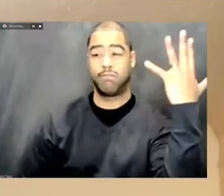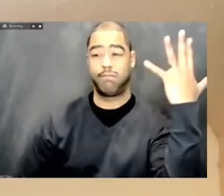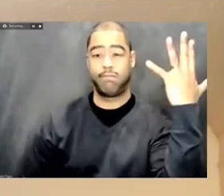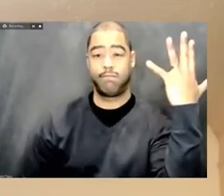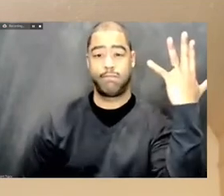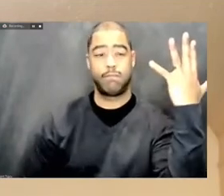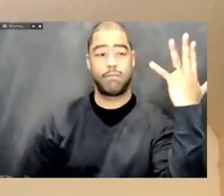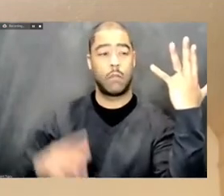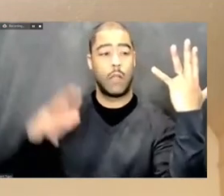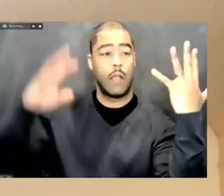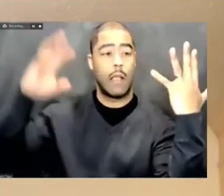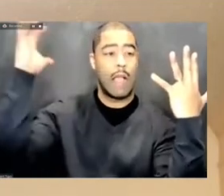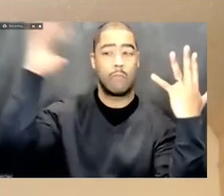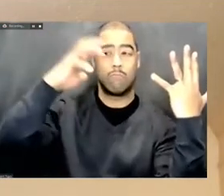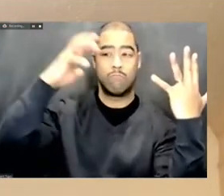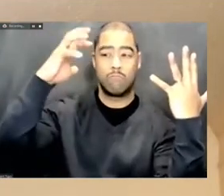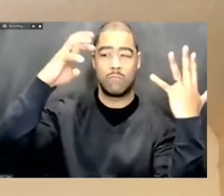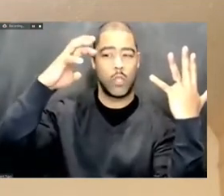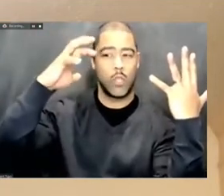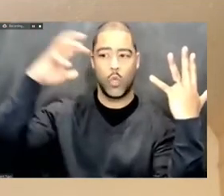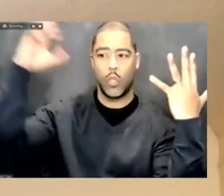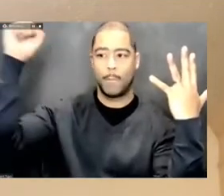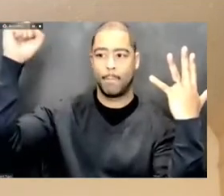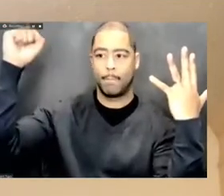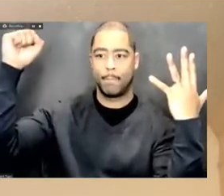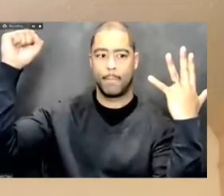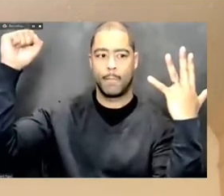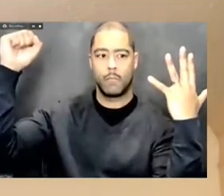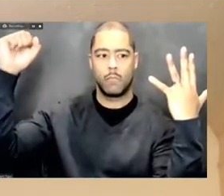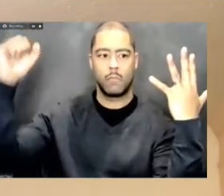A balm of droplets in green shadow.